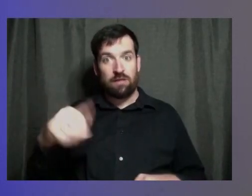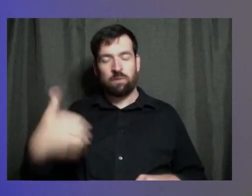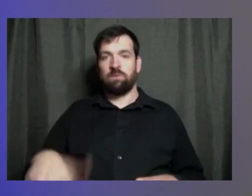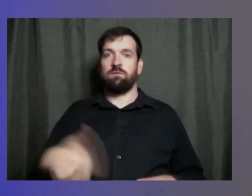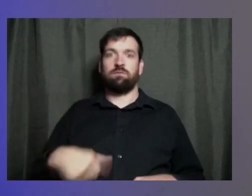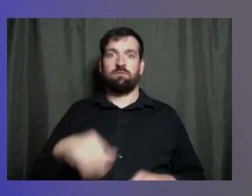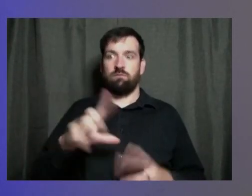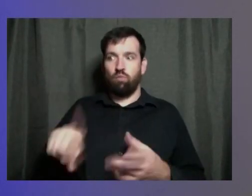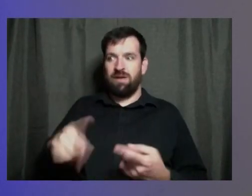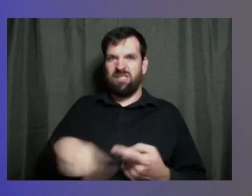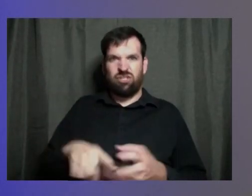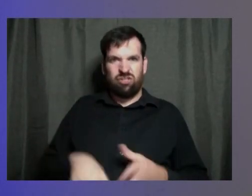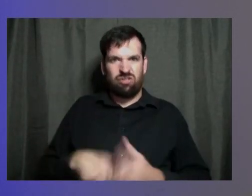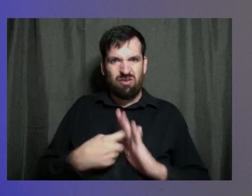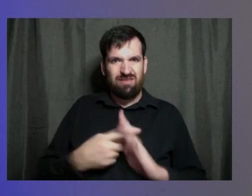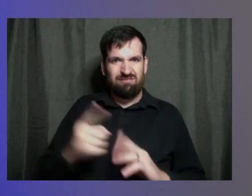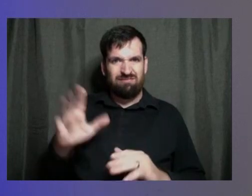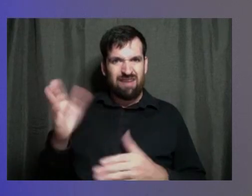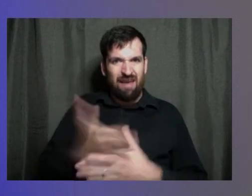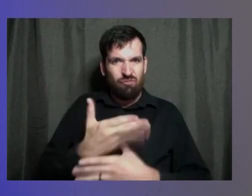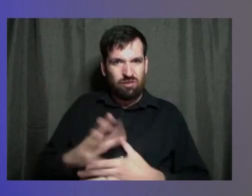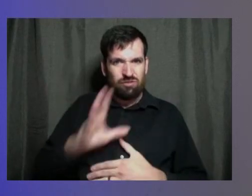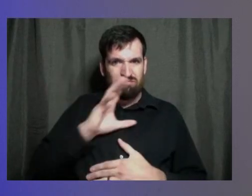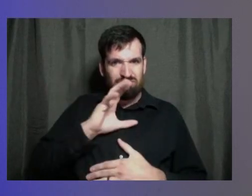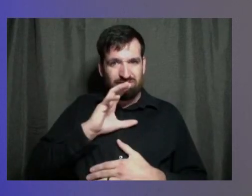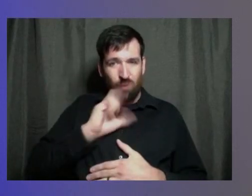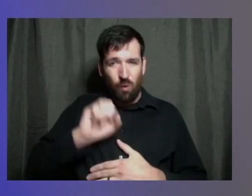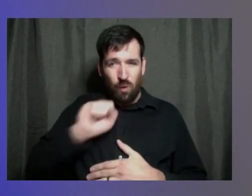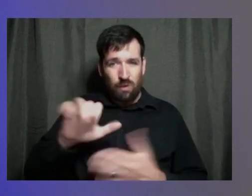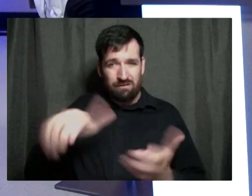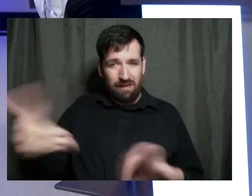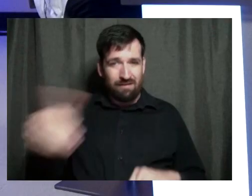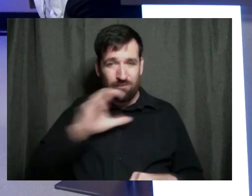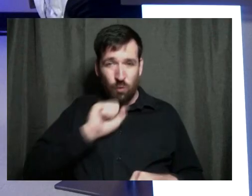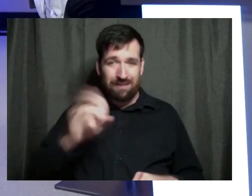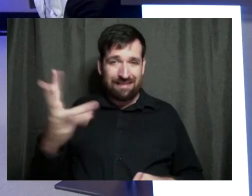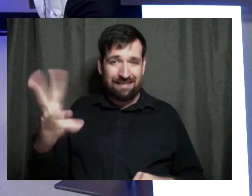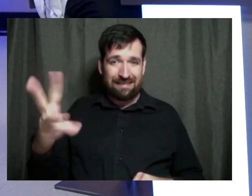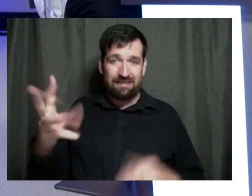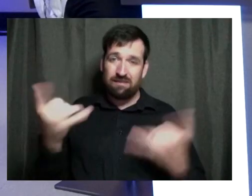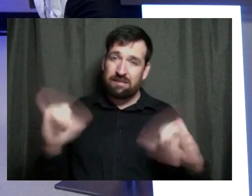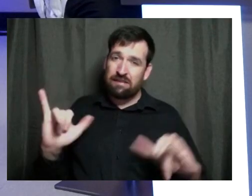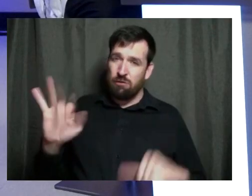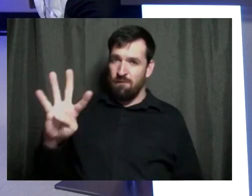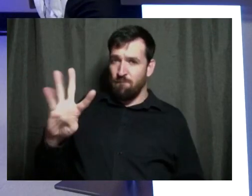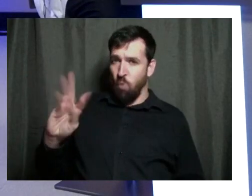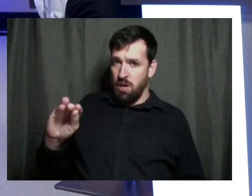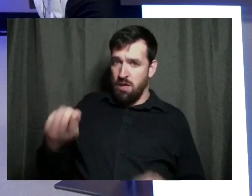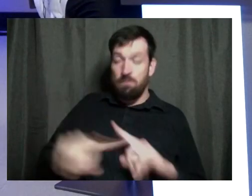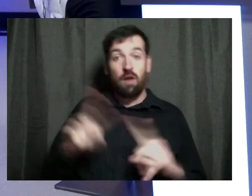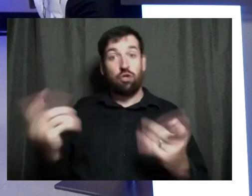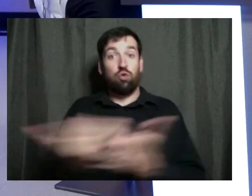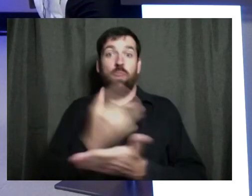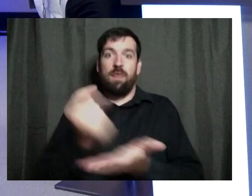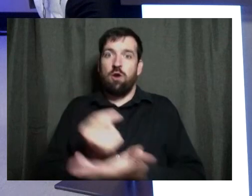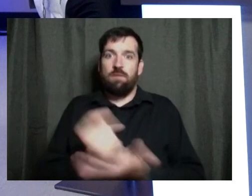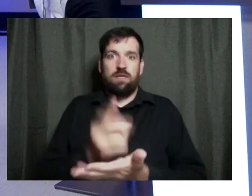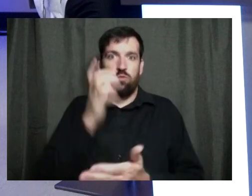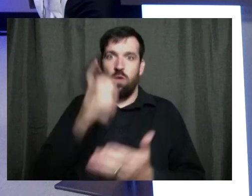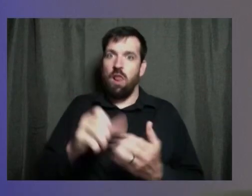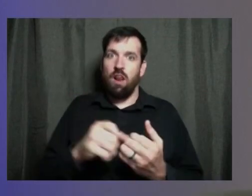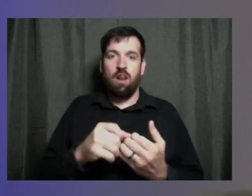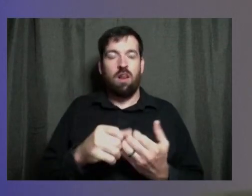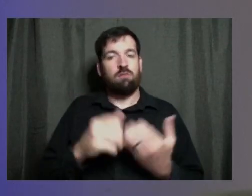average life expectancy was about 16, and it's gone up. It's still young. It's still 40, but new therapies are going to really push that advance much further